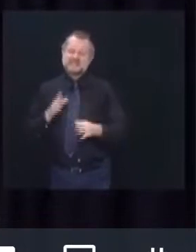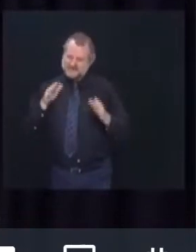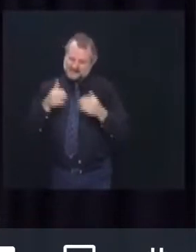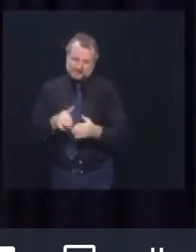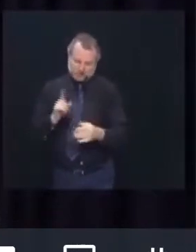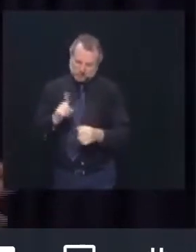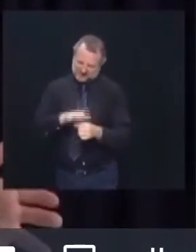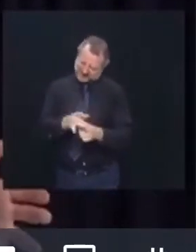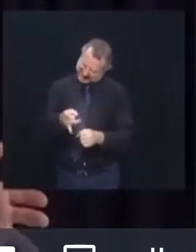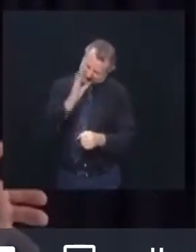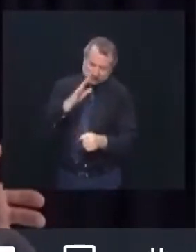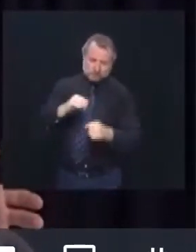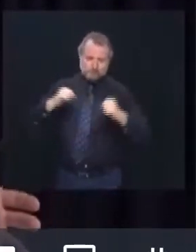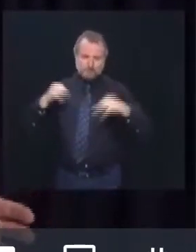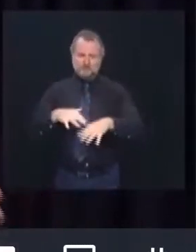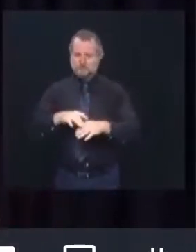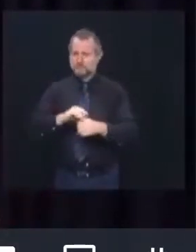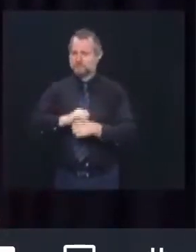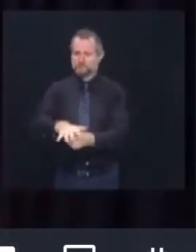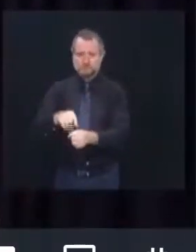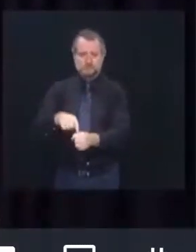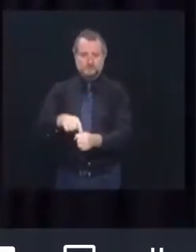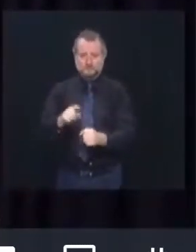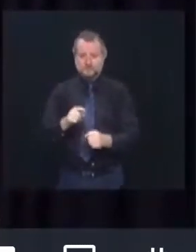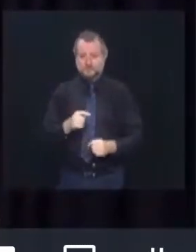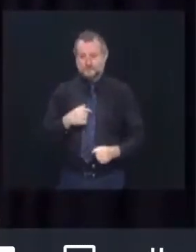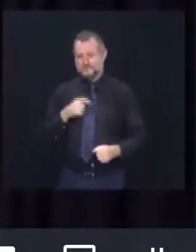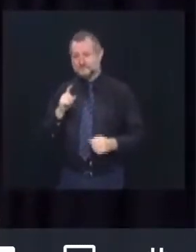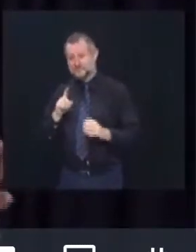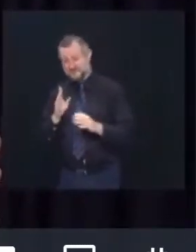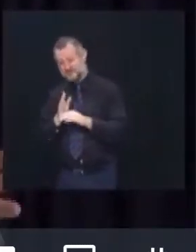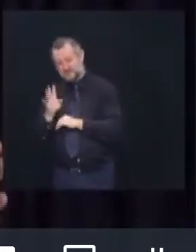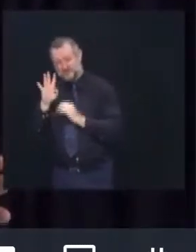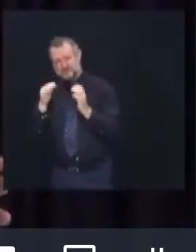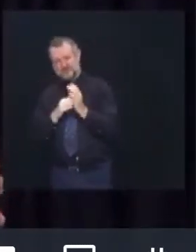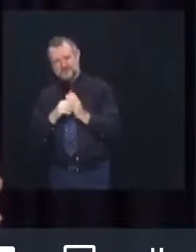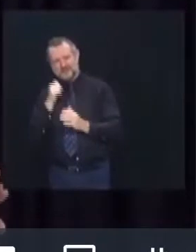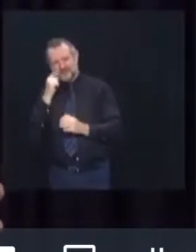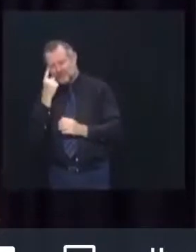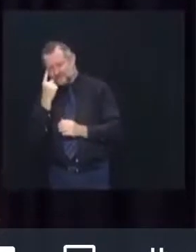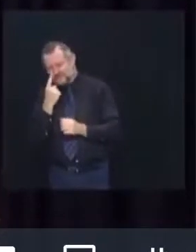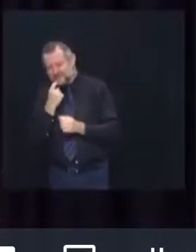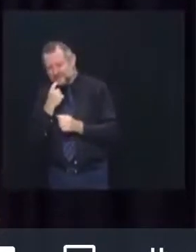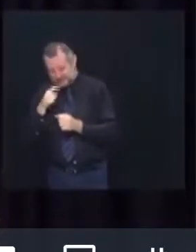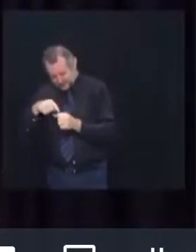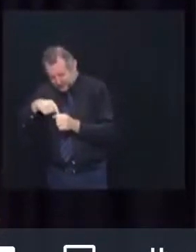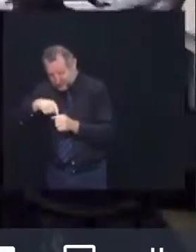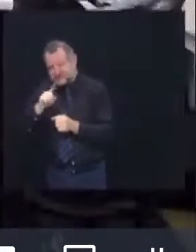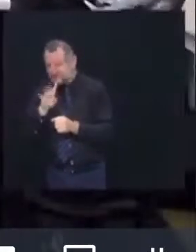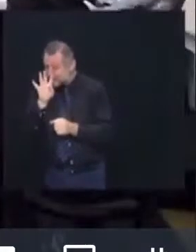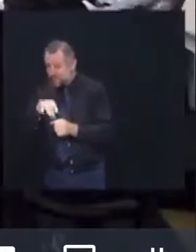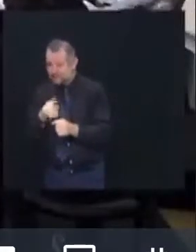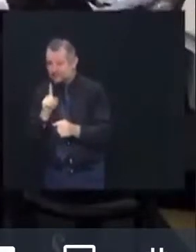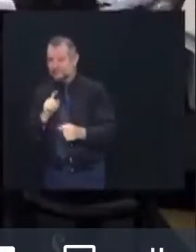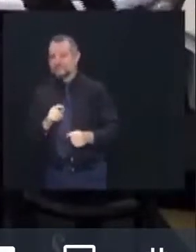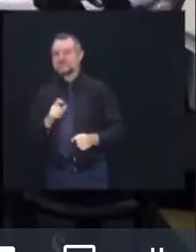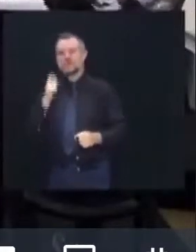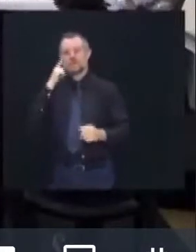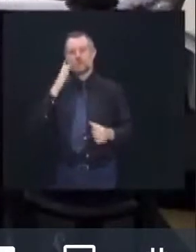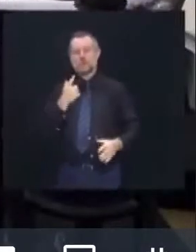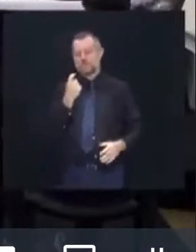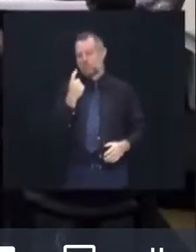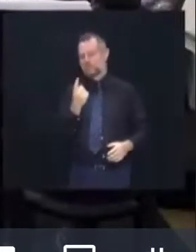testing has gone from 1,900 a month ago to now more than 4,000 every single day, just within the red zones. Let's take one more. Governor,